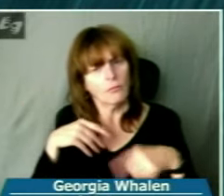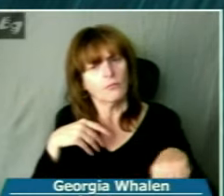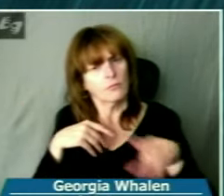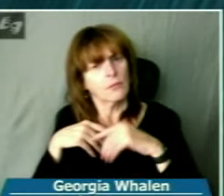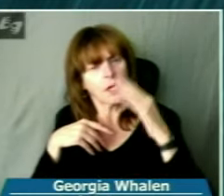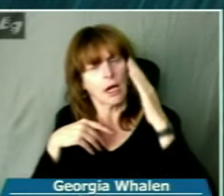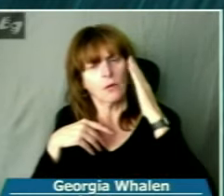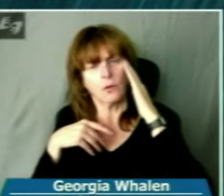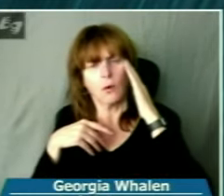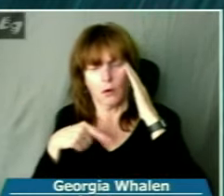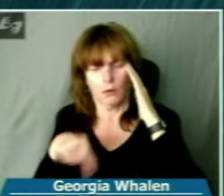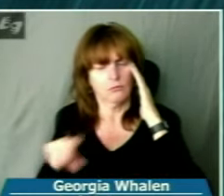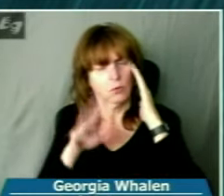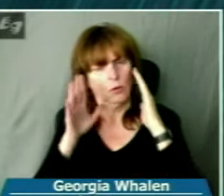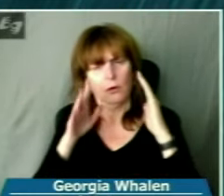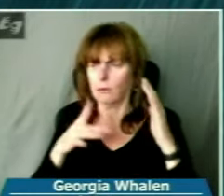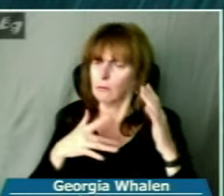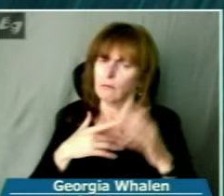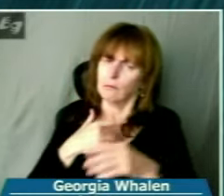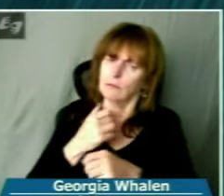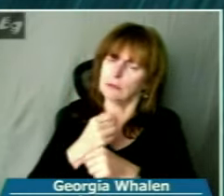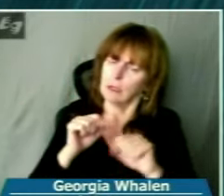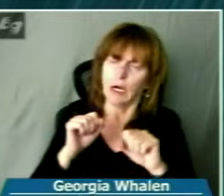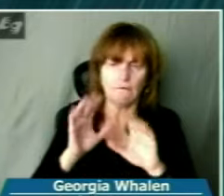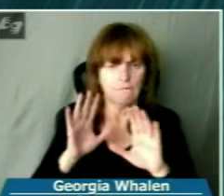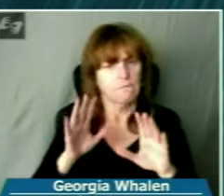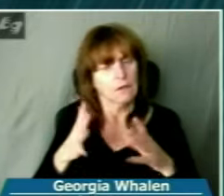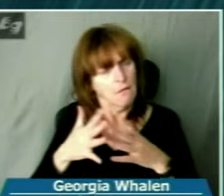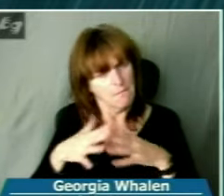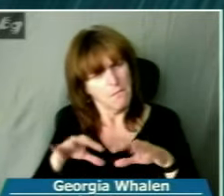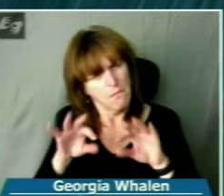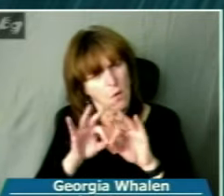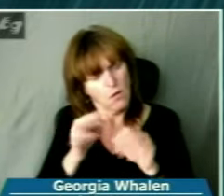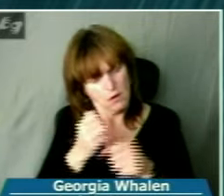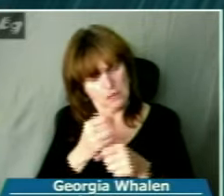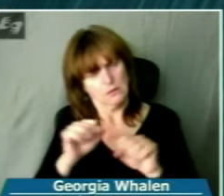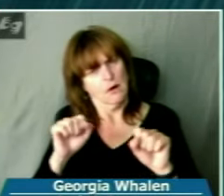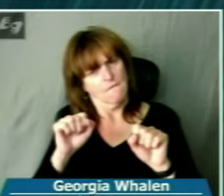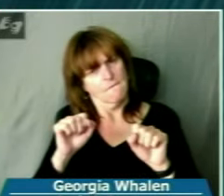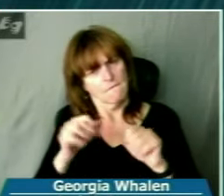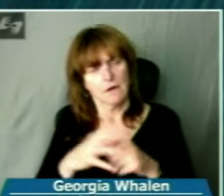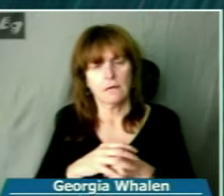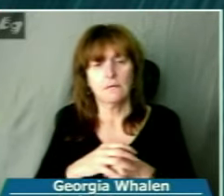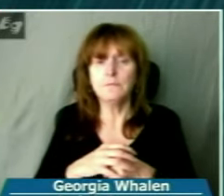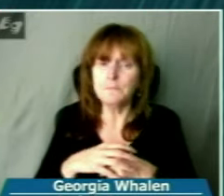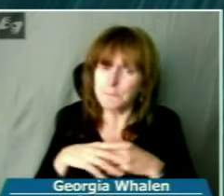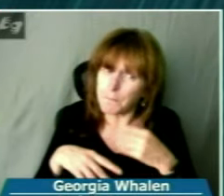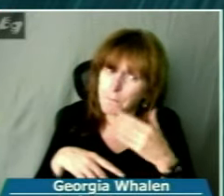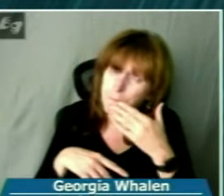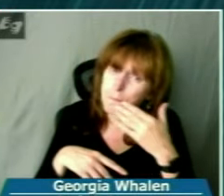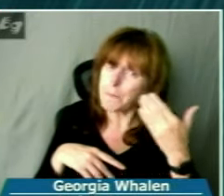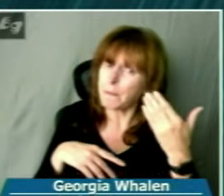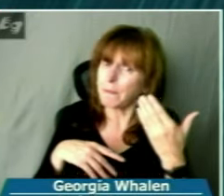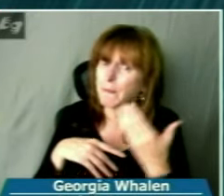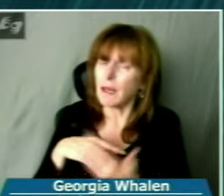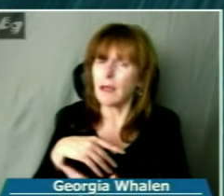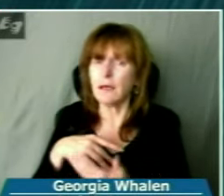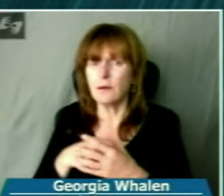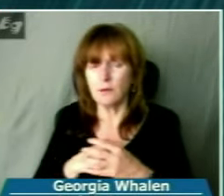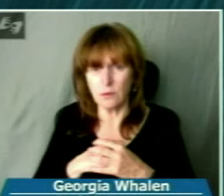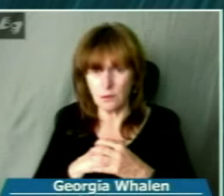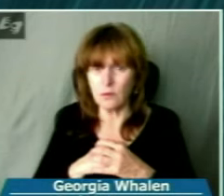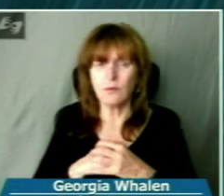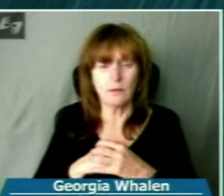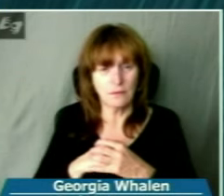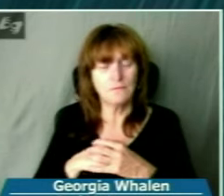while delivering their work, which is so important at this time. By all means, thank you very much for that update, Brother Richard. Truly do appreciate it. Mr. Mayor, we're going to